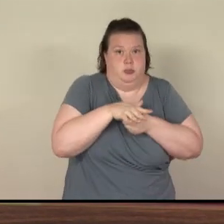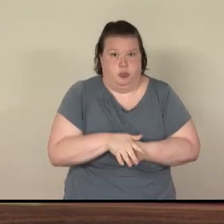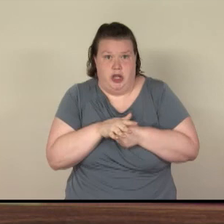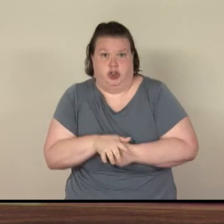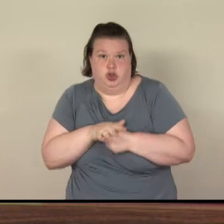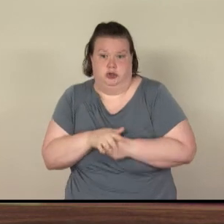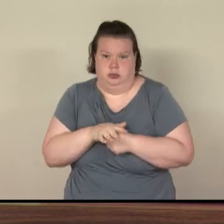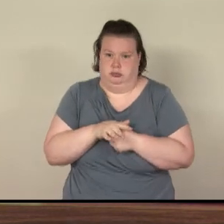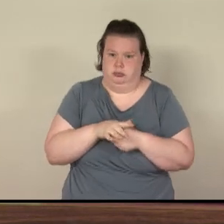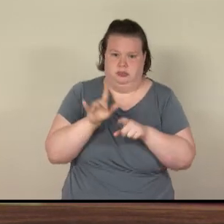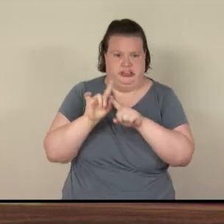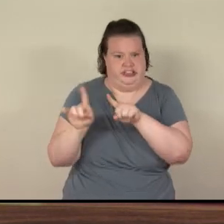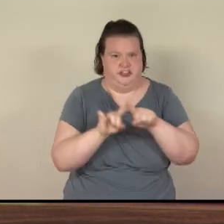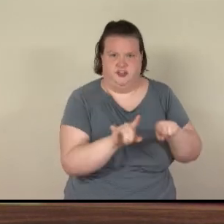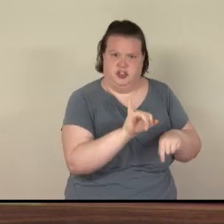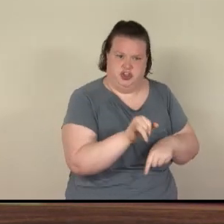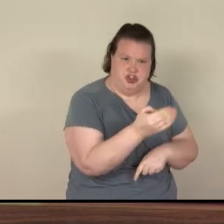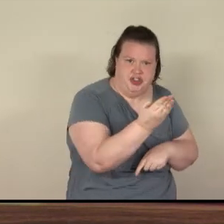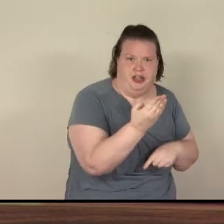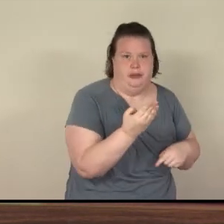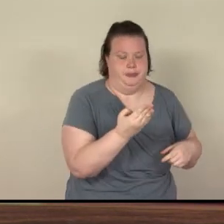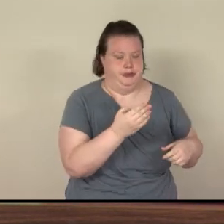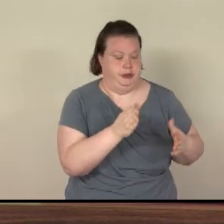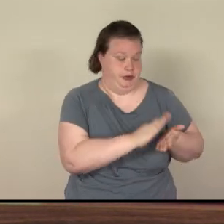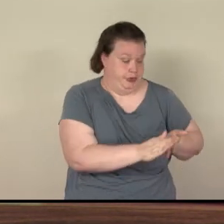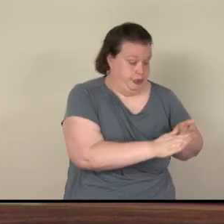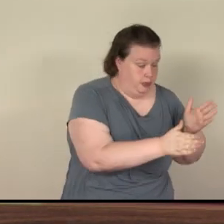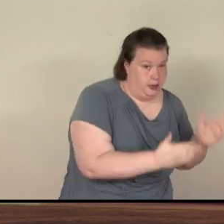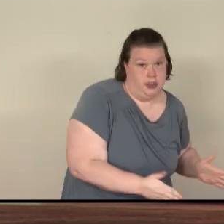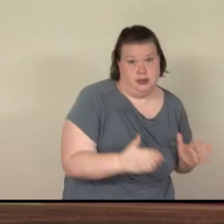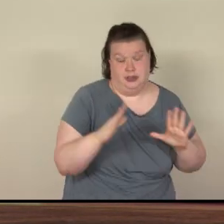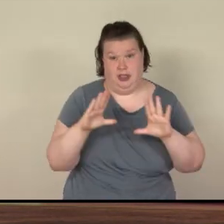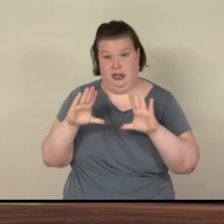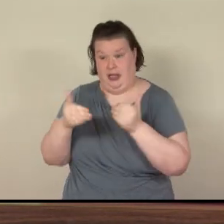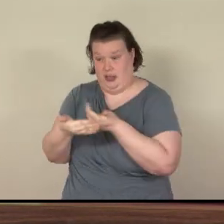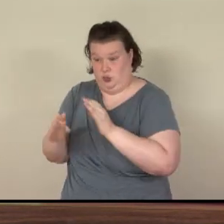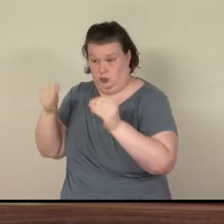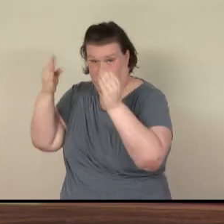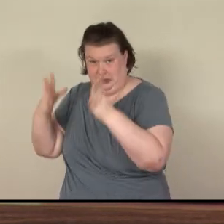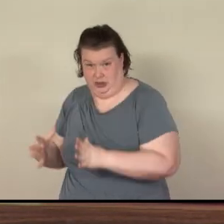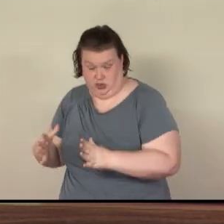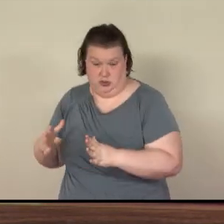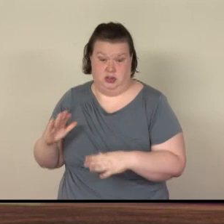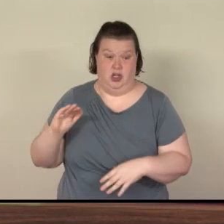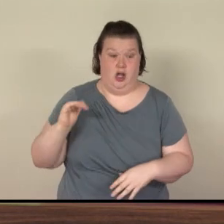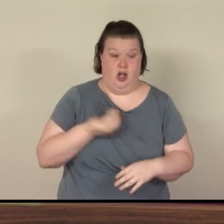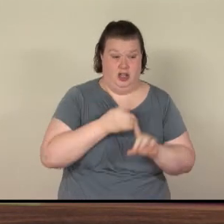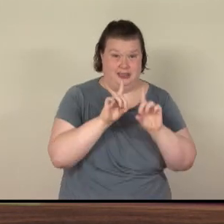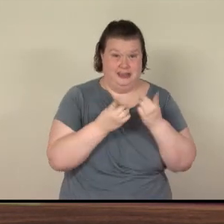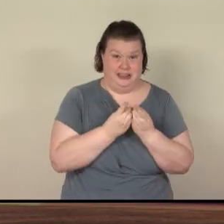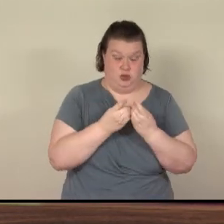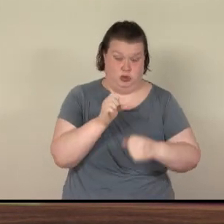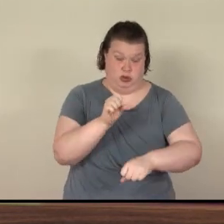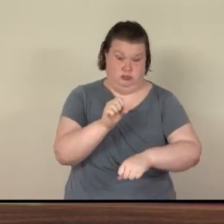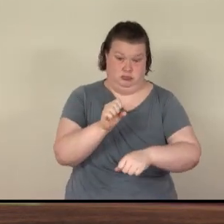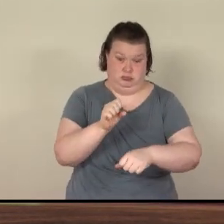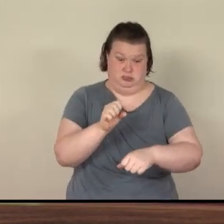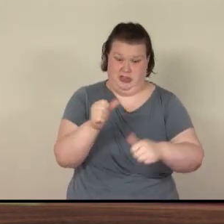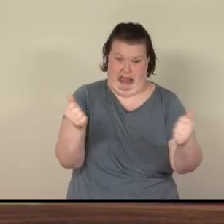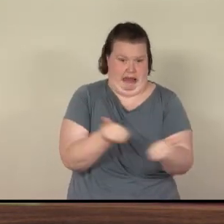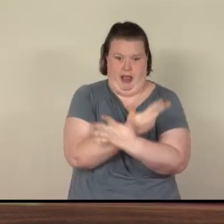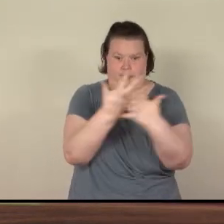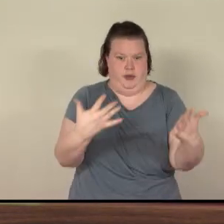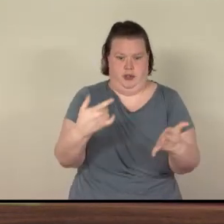classroom teachers. We've had increased costs in nearly every area of our district operations. We've had declining